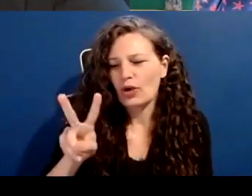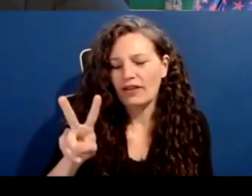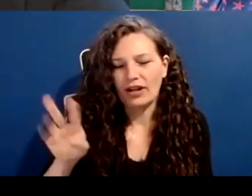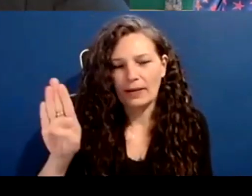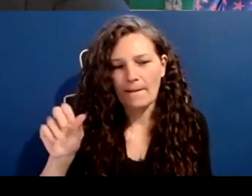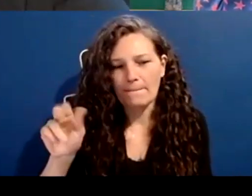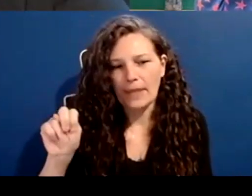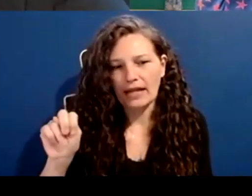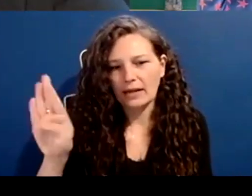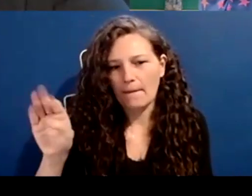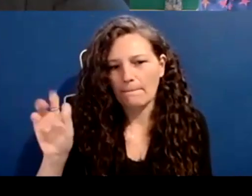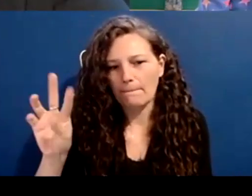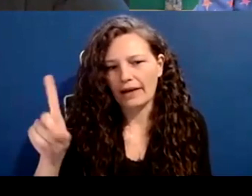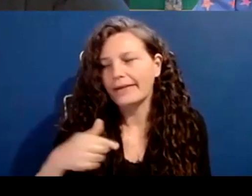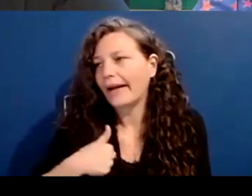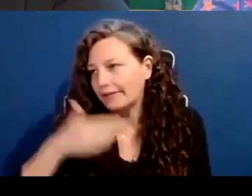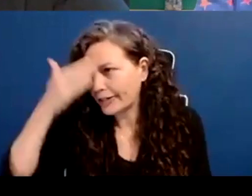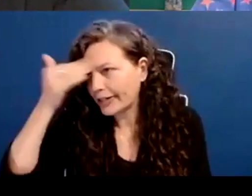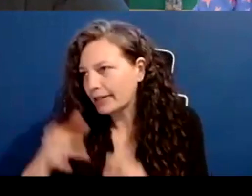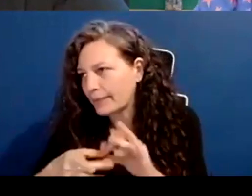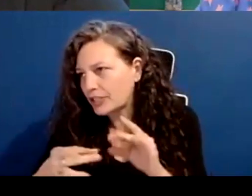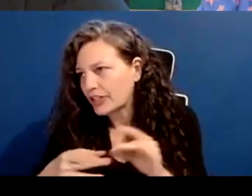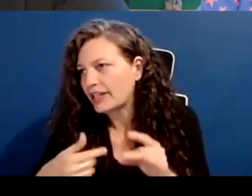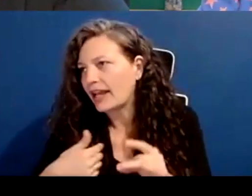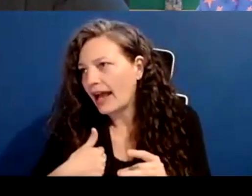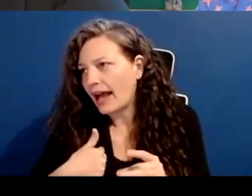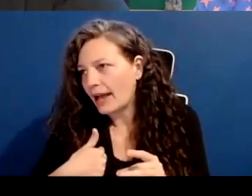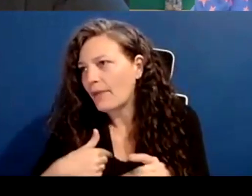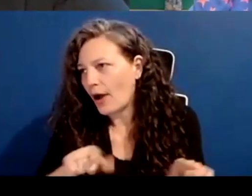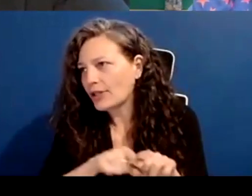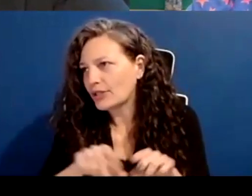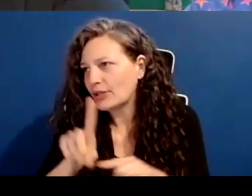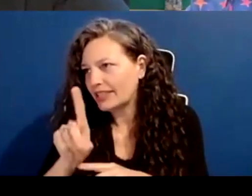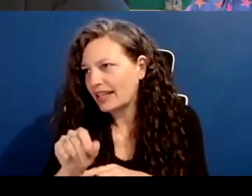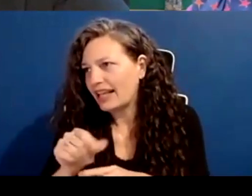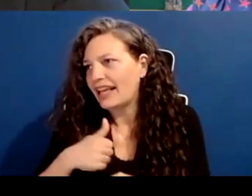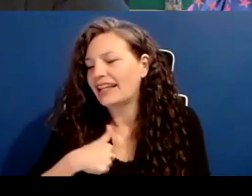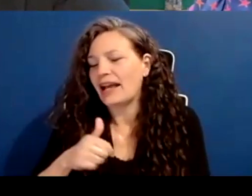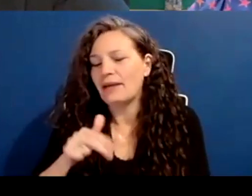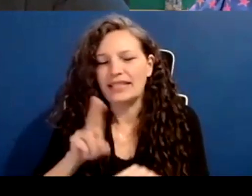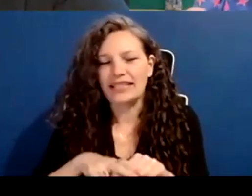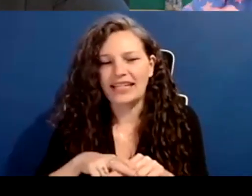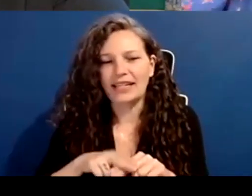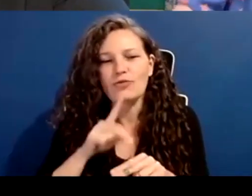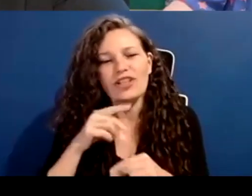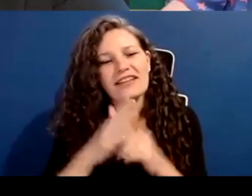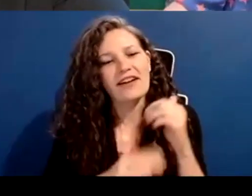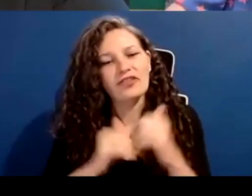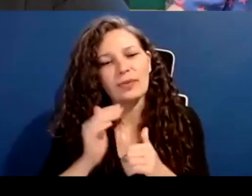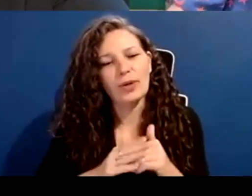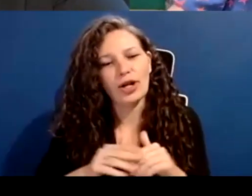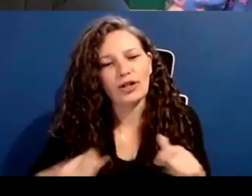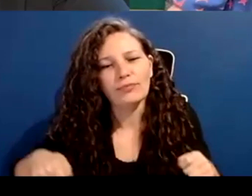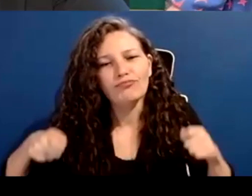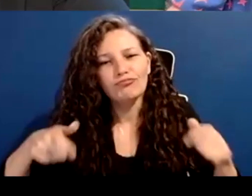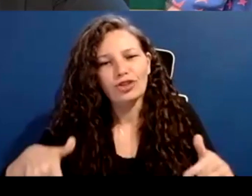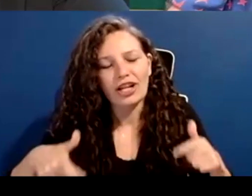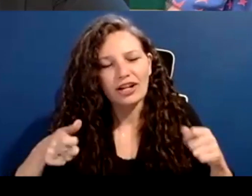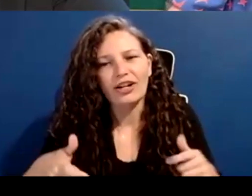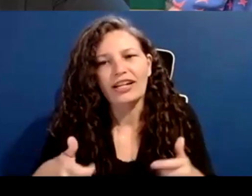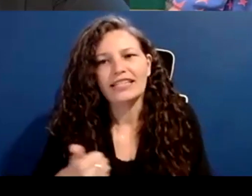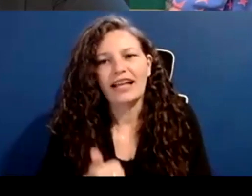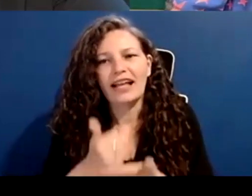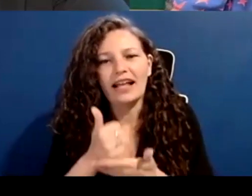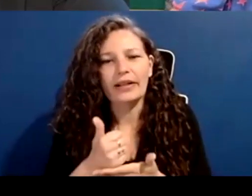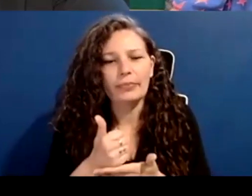am also disabled and sitting in a very comfortable chair to help mitigate my chronic pain. For many of us in the call, we know what that's